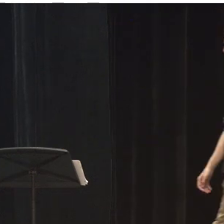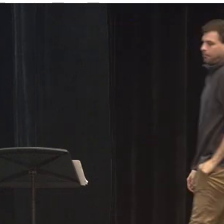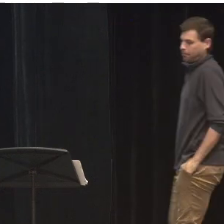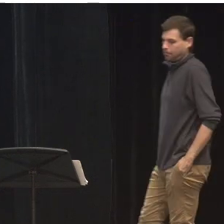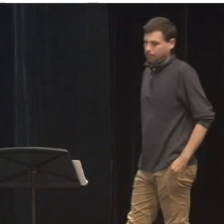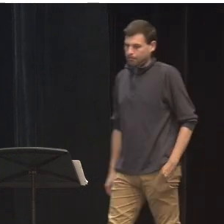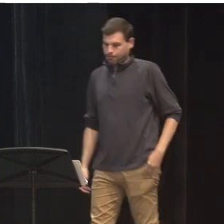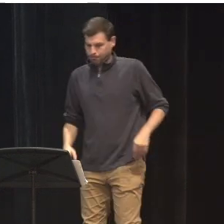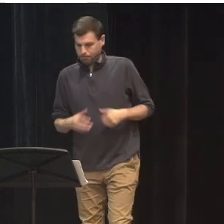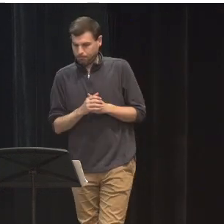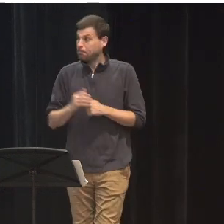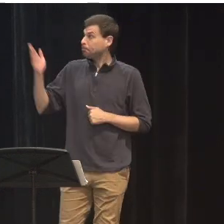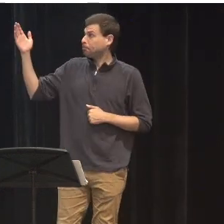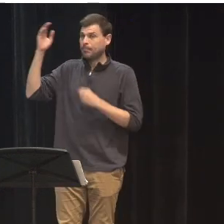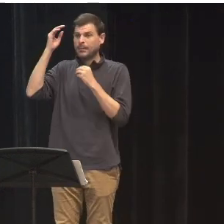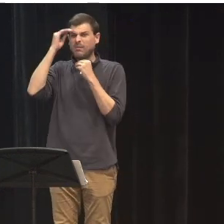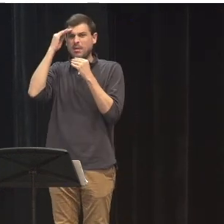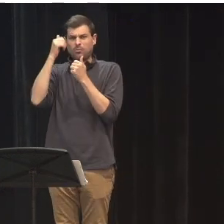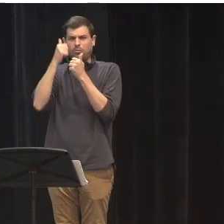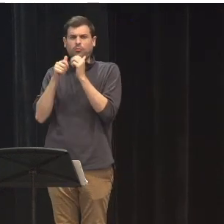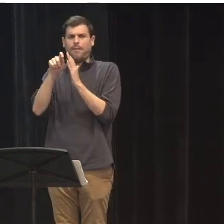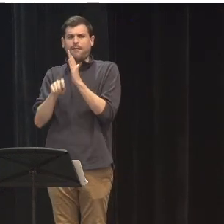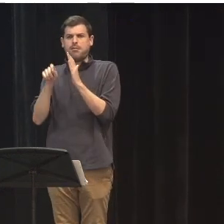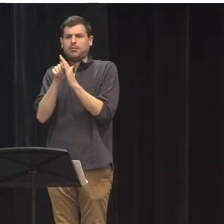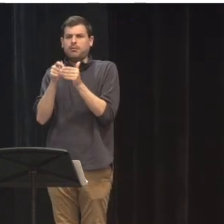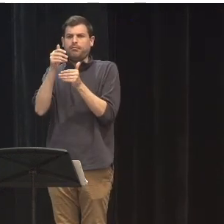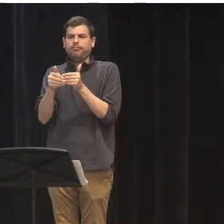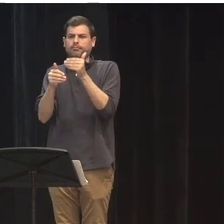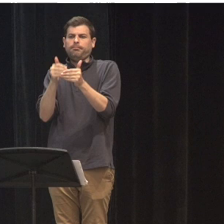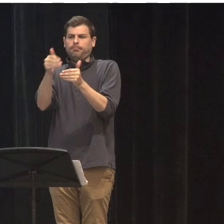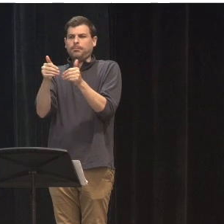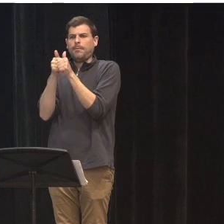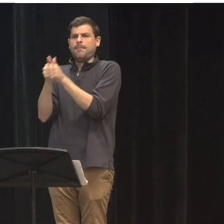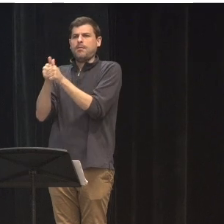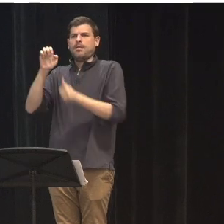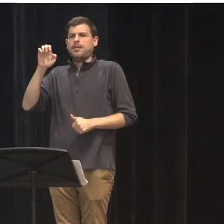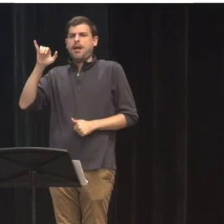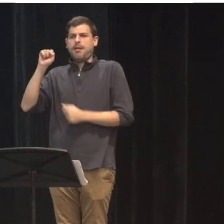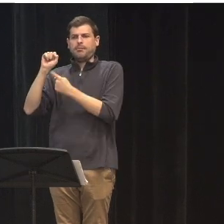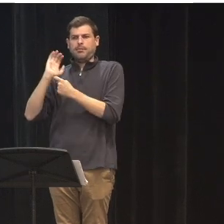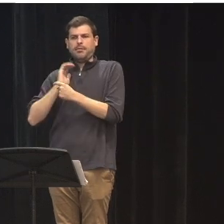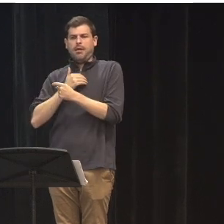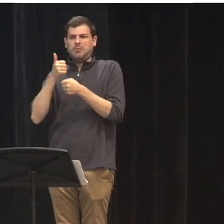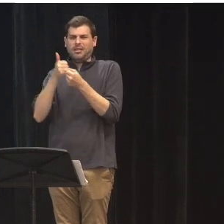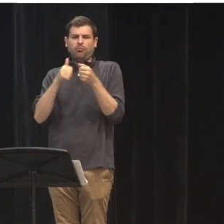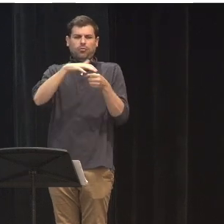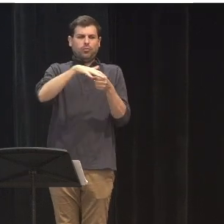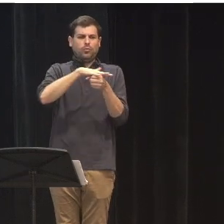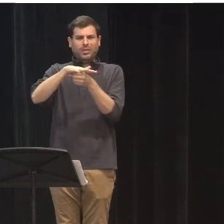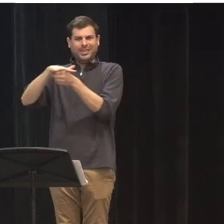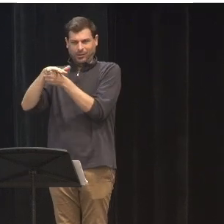its different phases. For the purposes of the EIS, we've identified 7 reaches. They're shown here.